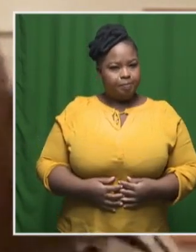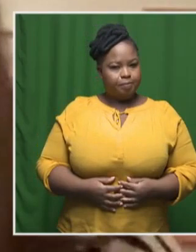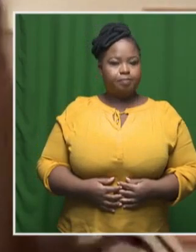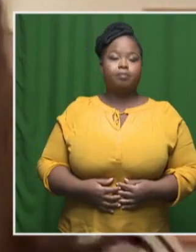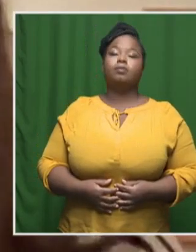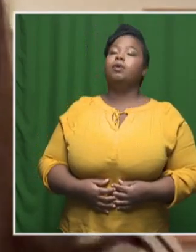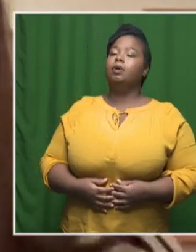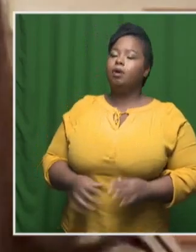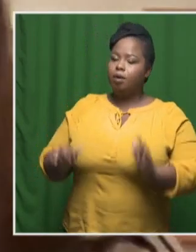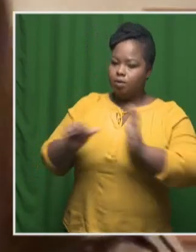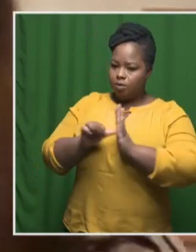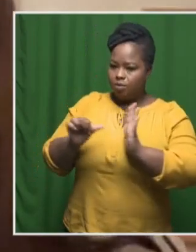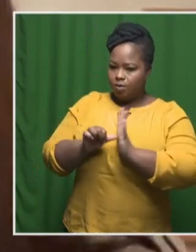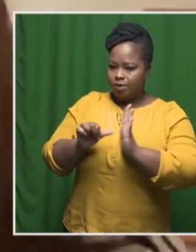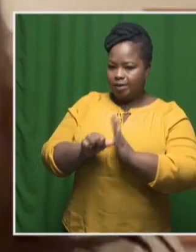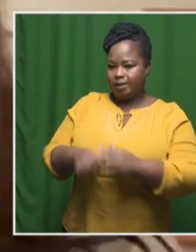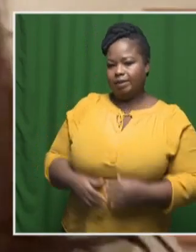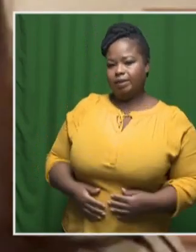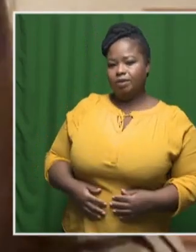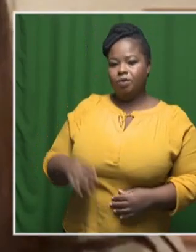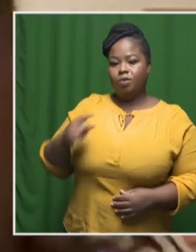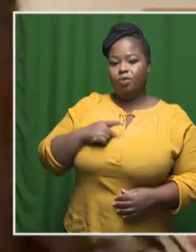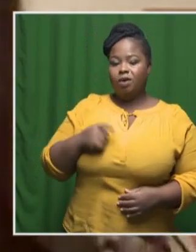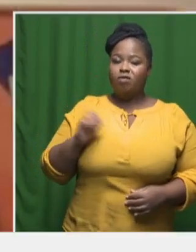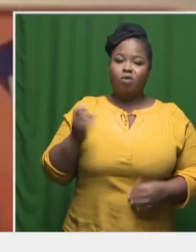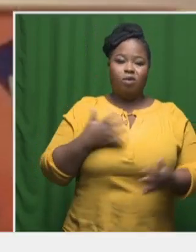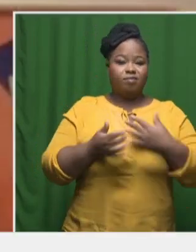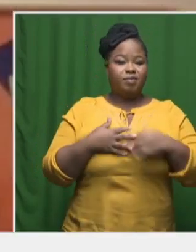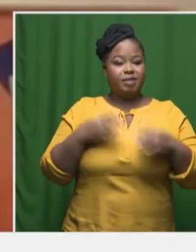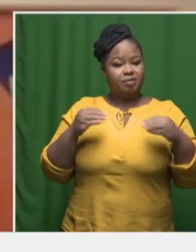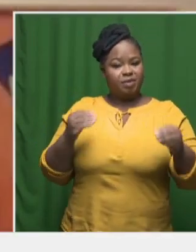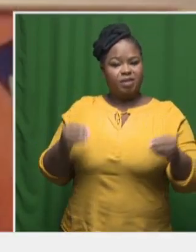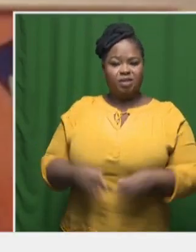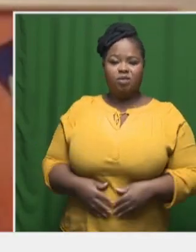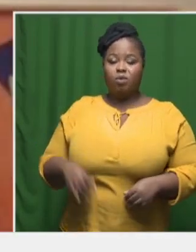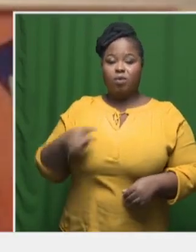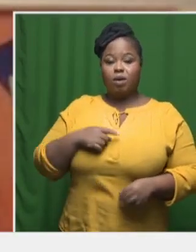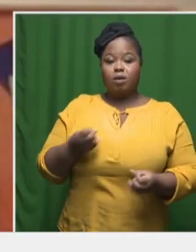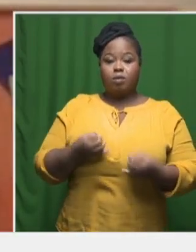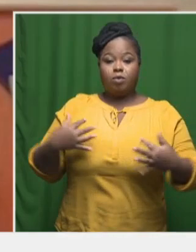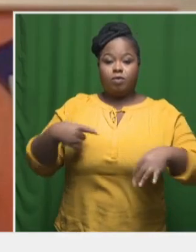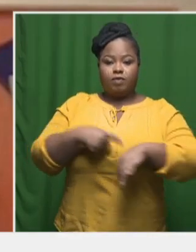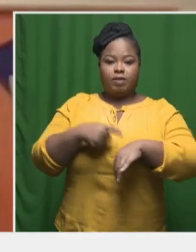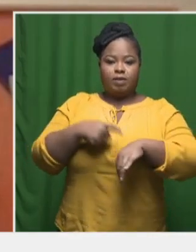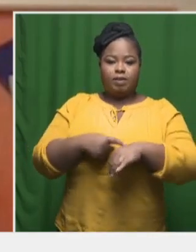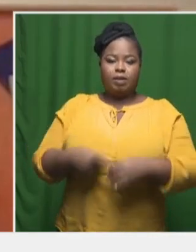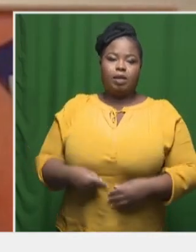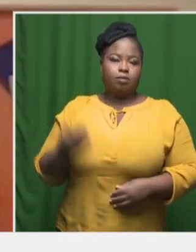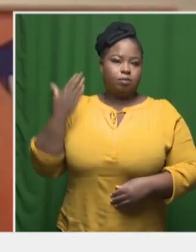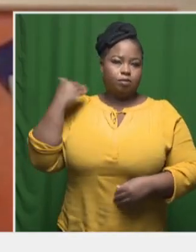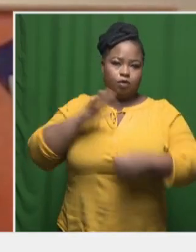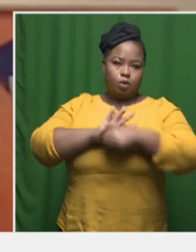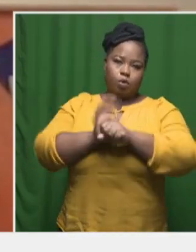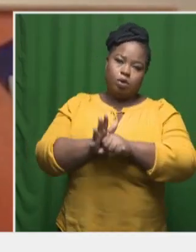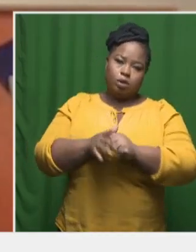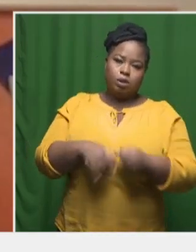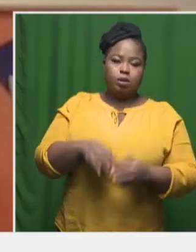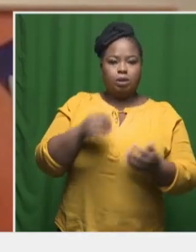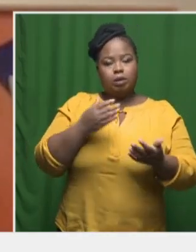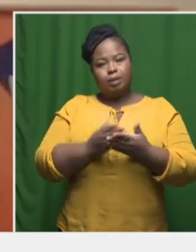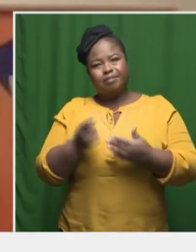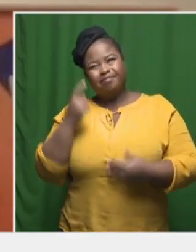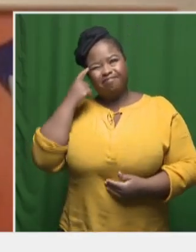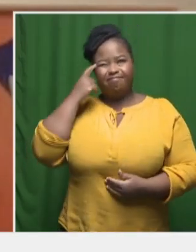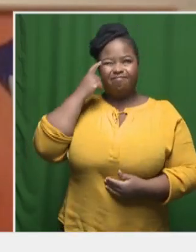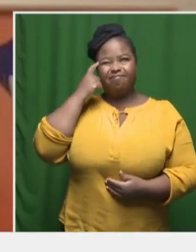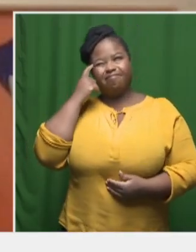It is so important. I mean, for every business, but we spent a lot of time during the pandemic doing some deep diving and deep thinking.